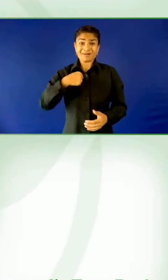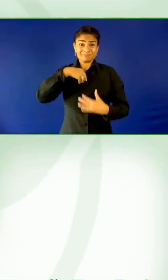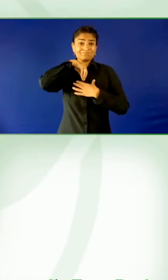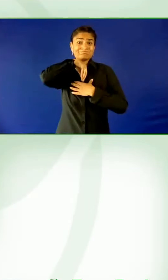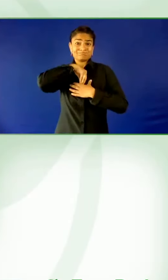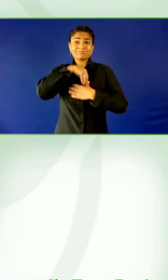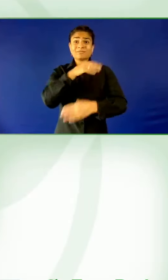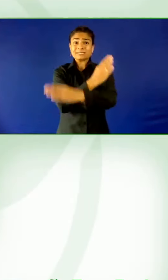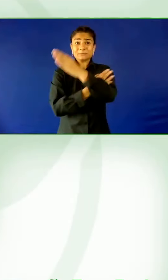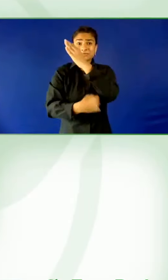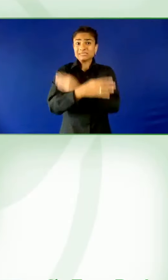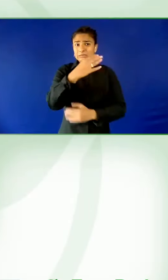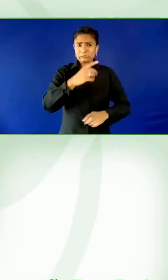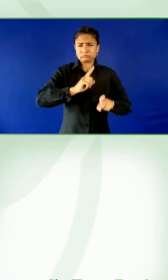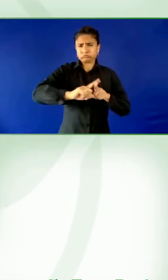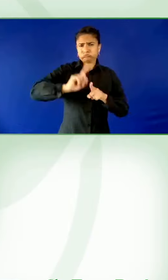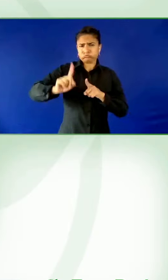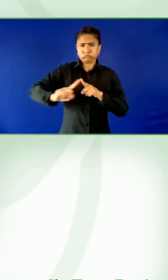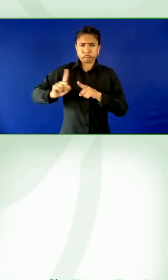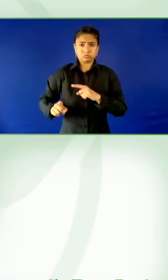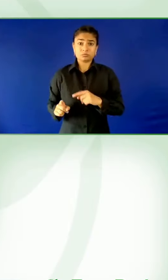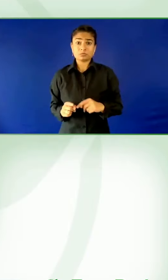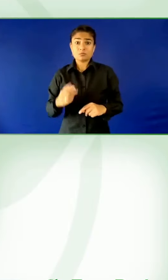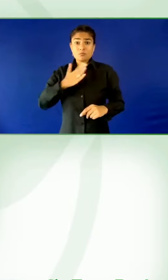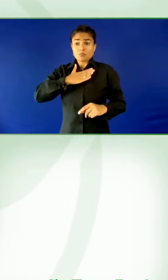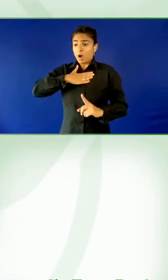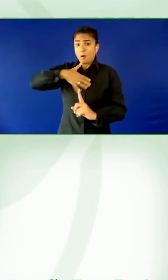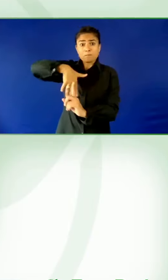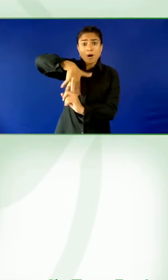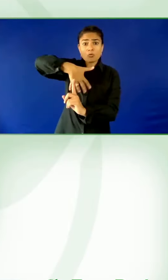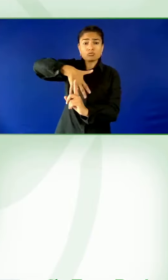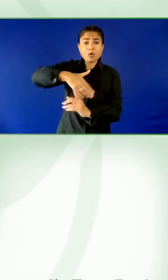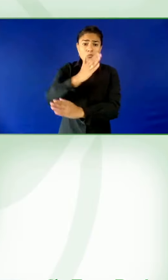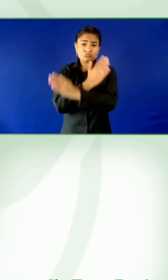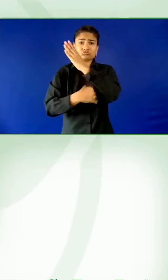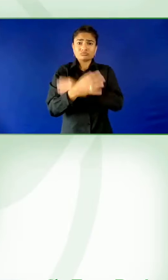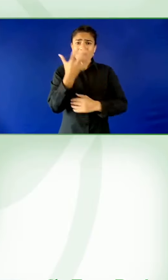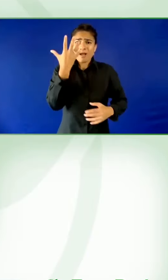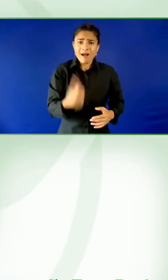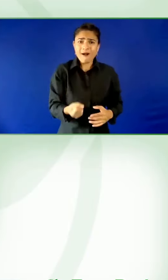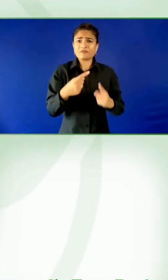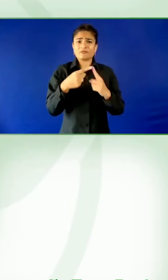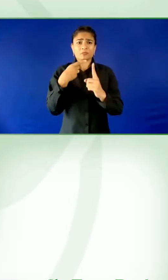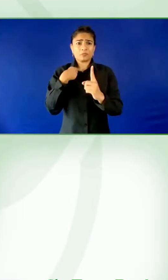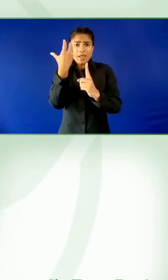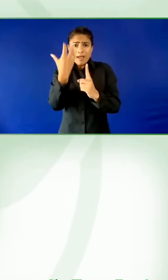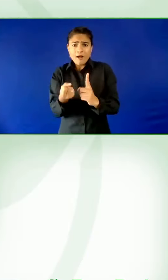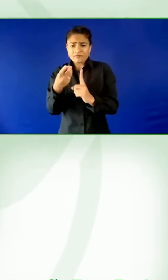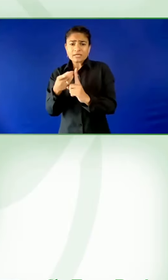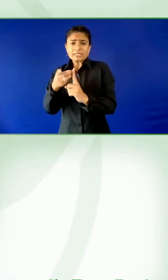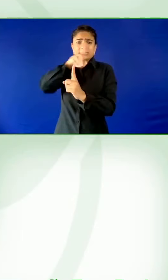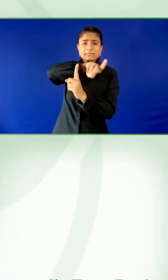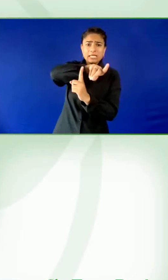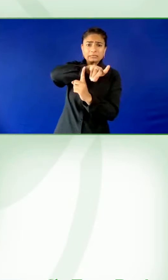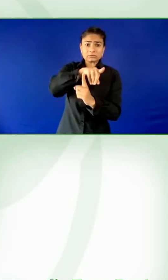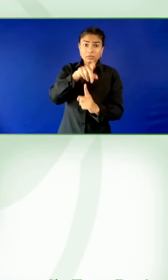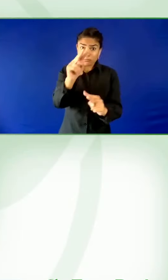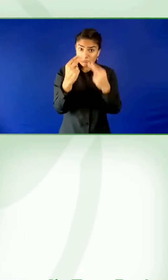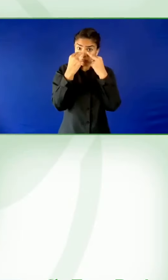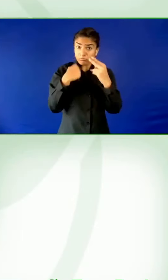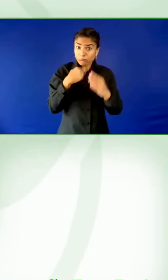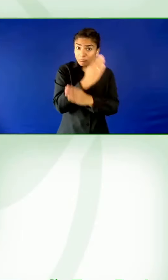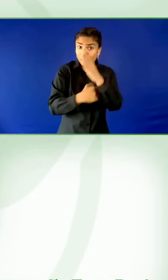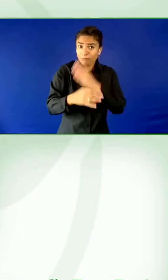project called Project Discovery, where we crowdsource assistive solutions from